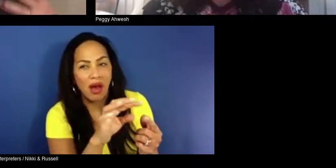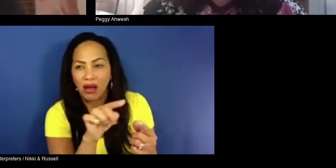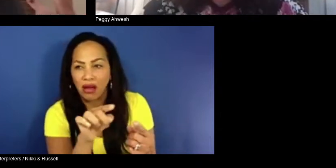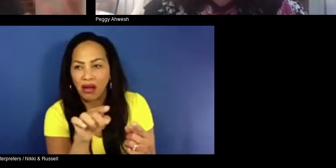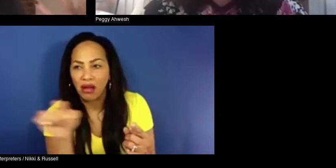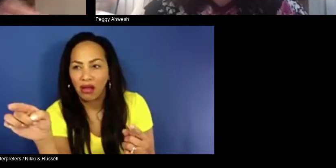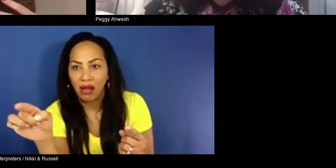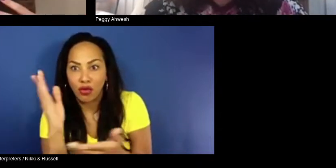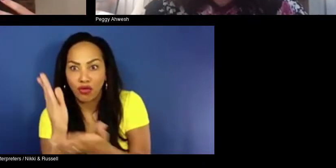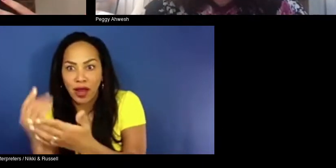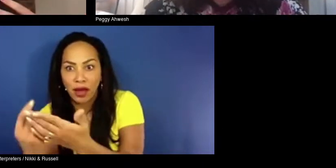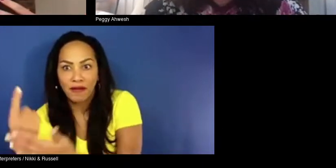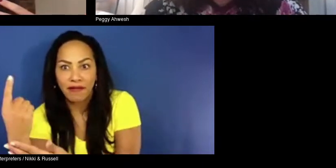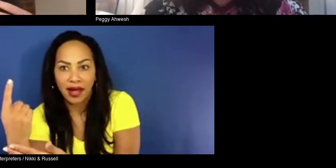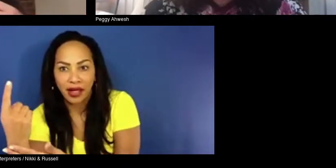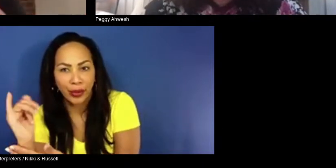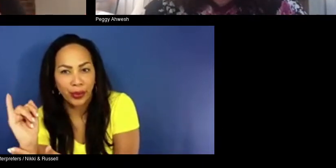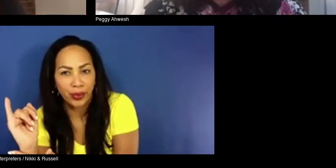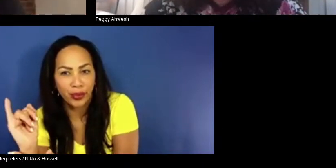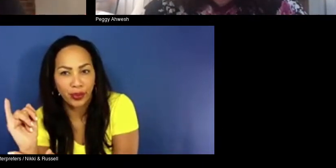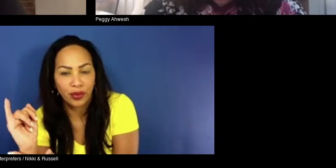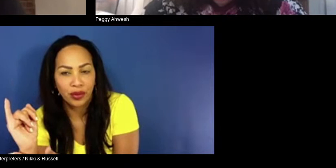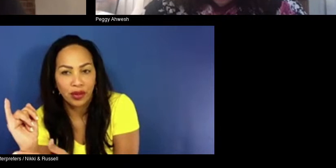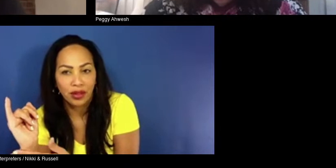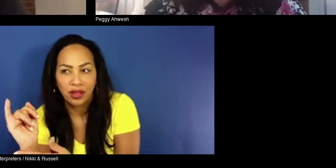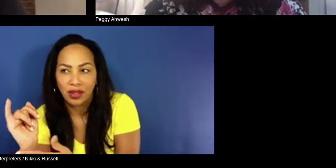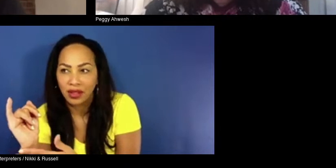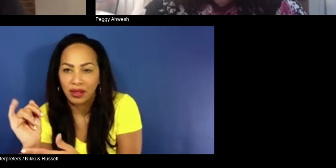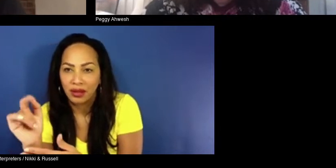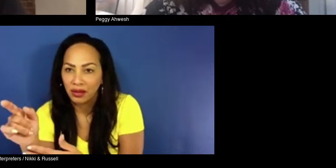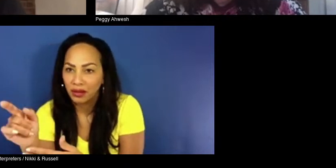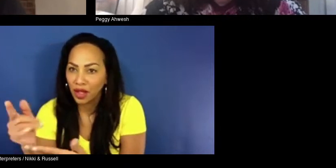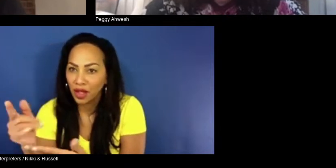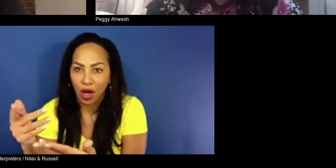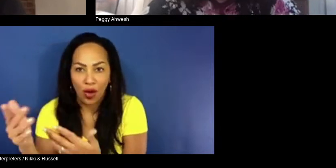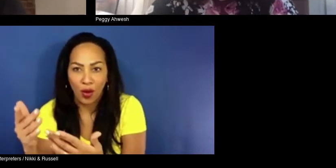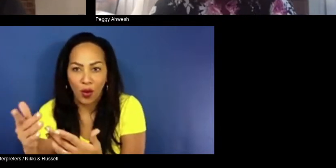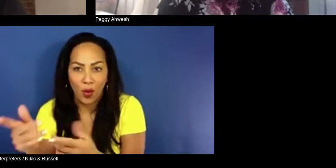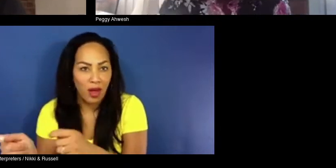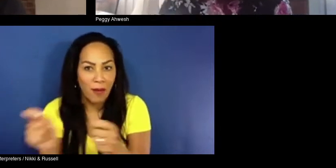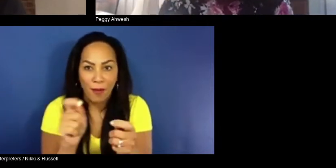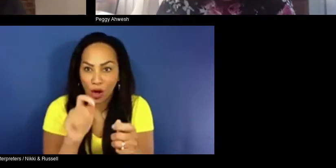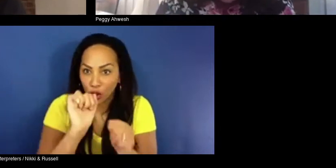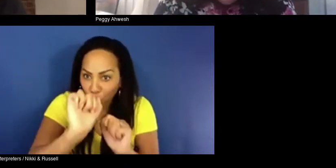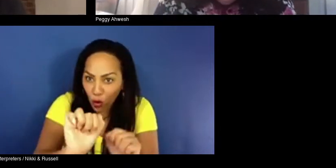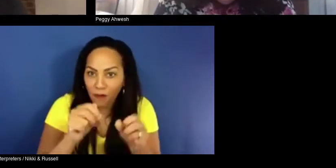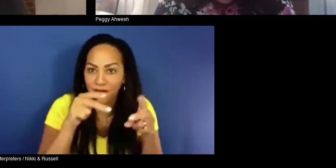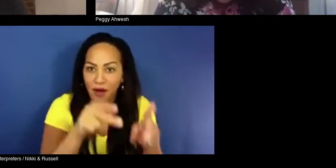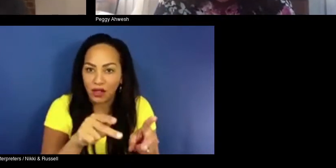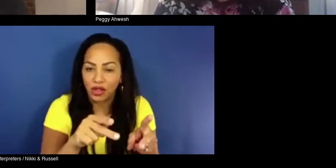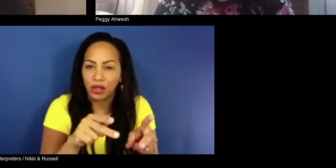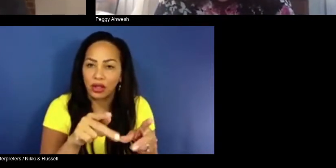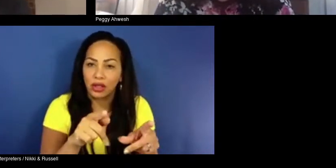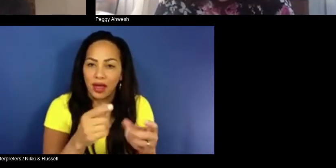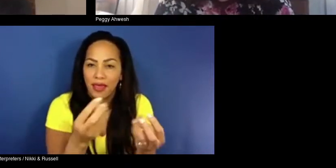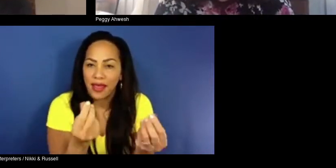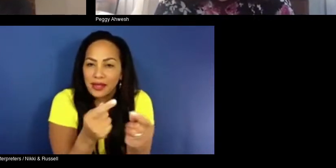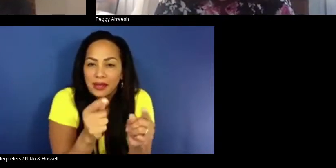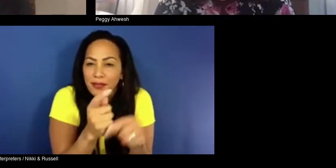association of cartoonishness with like children's media, I think is very strong. Totally. And